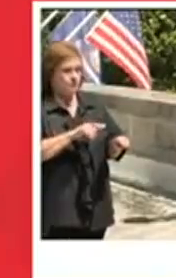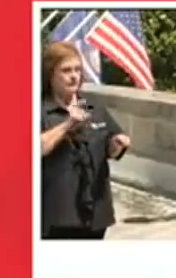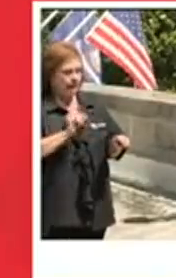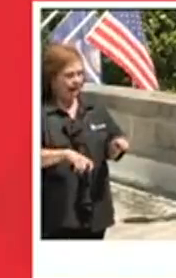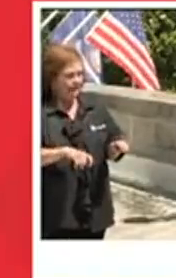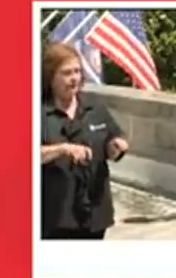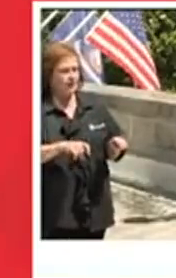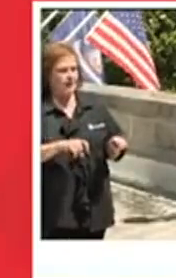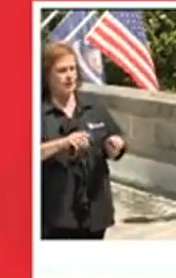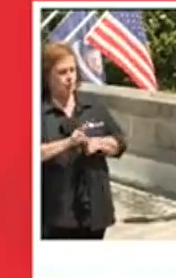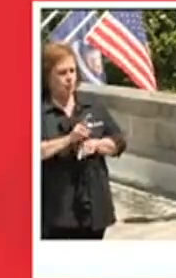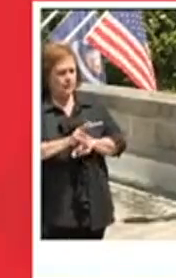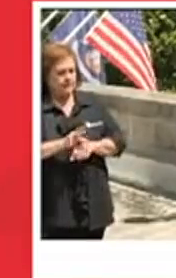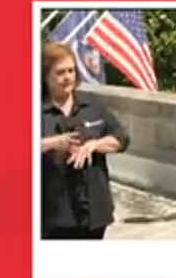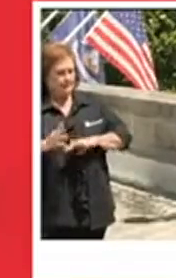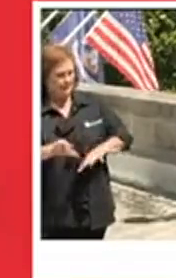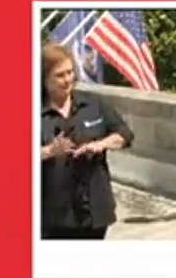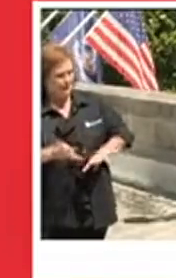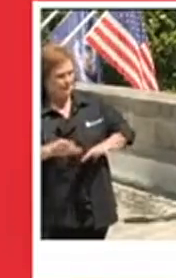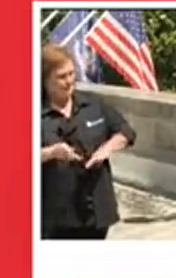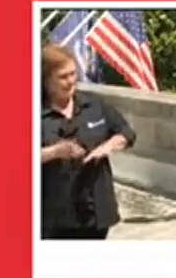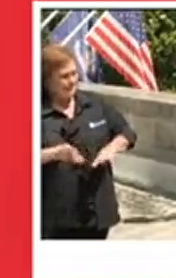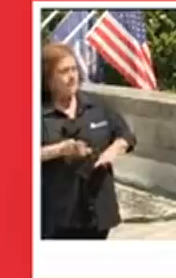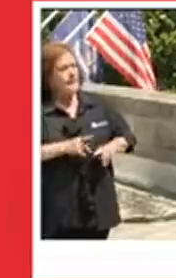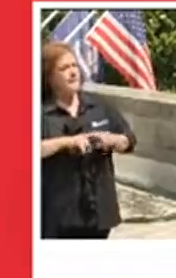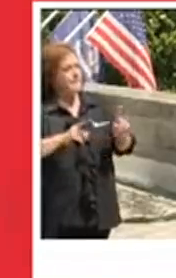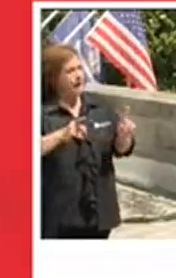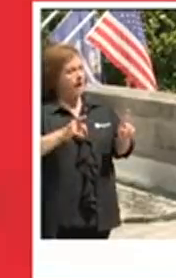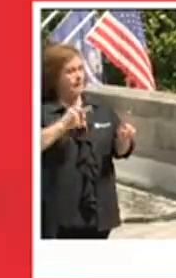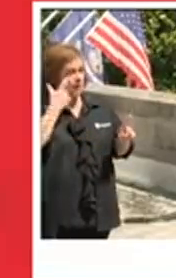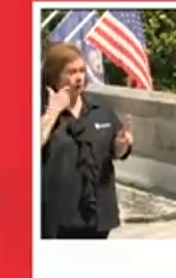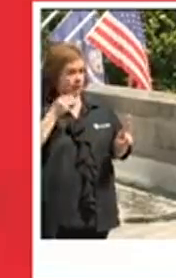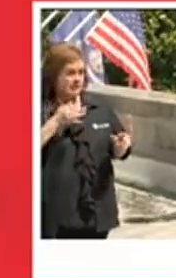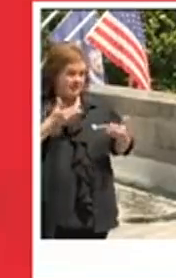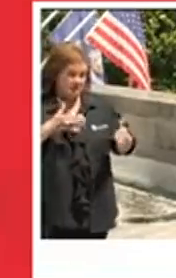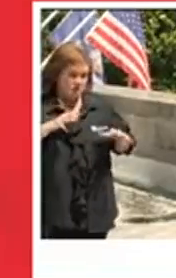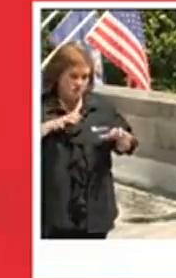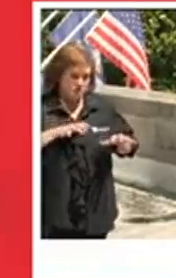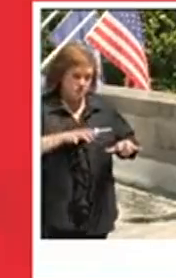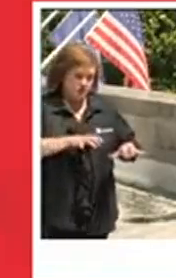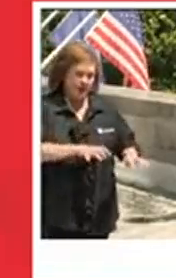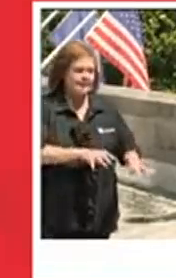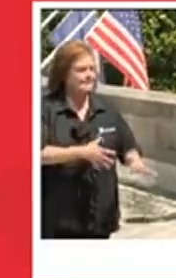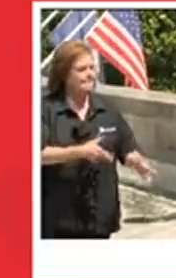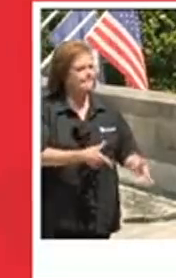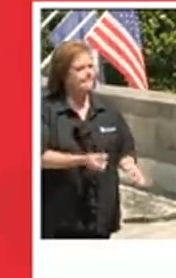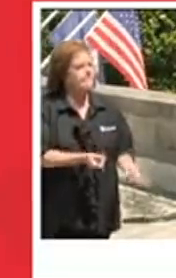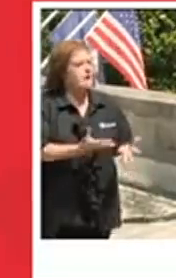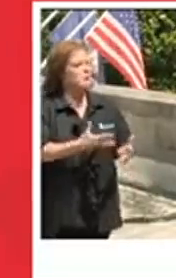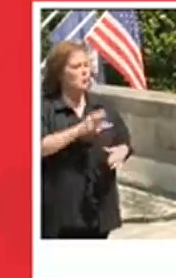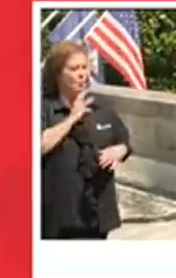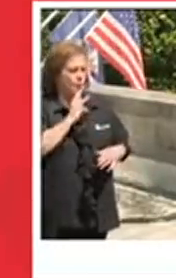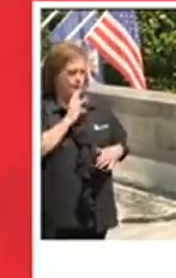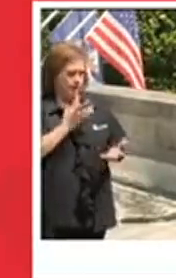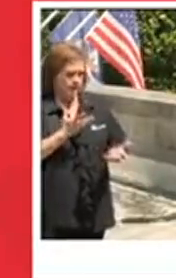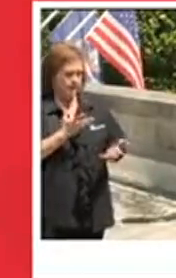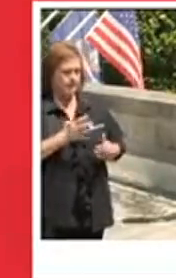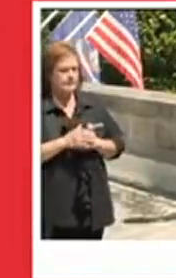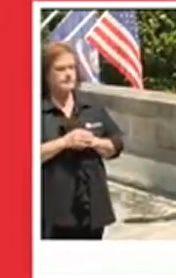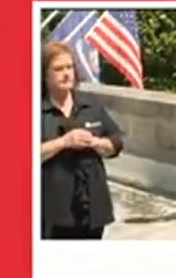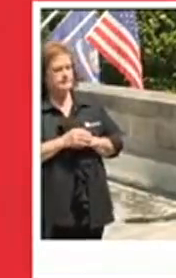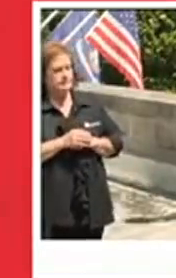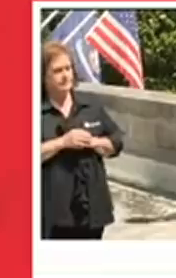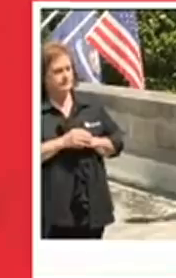rain that comes from intense, prolonged downpours. It's all about intensity. Please stay clear